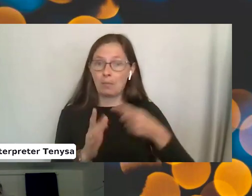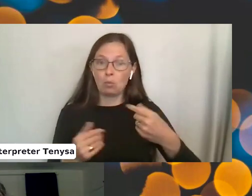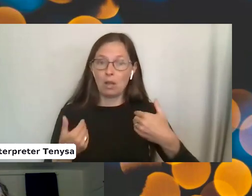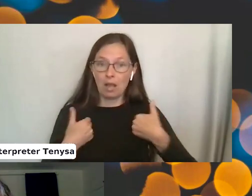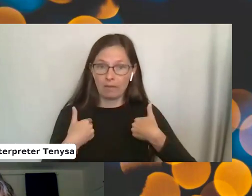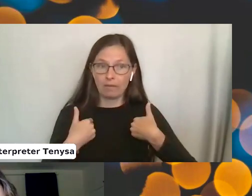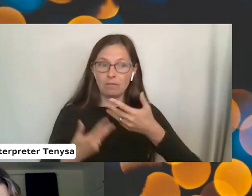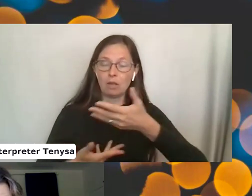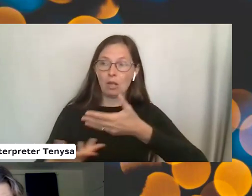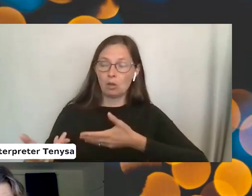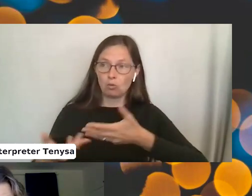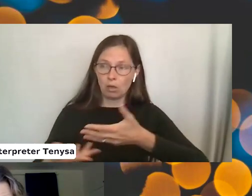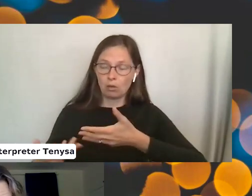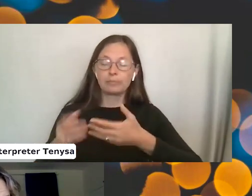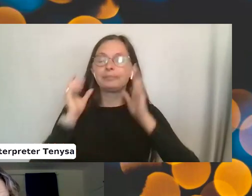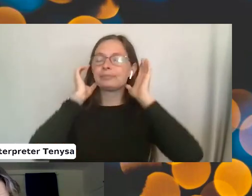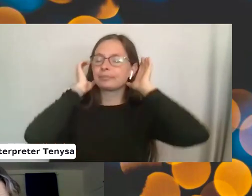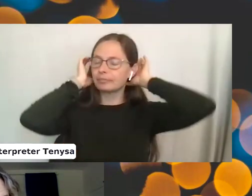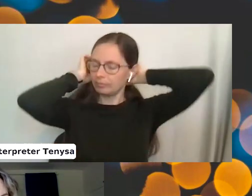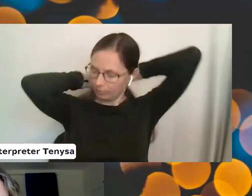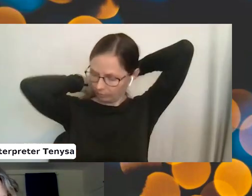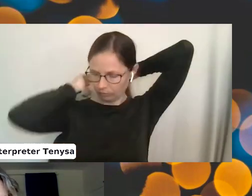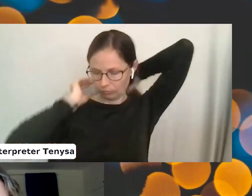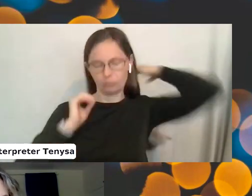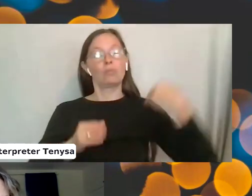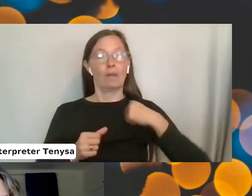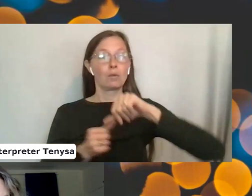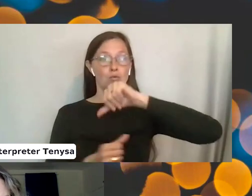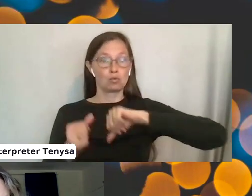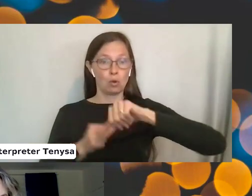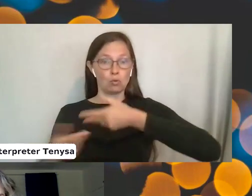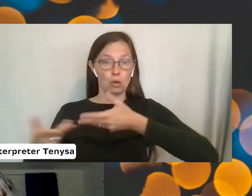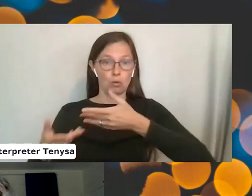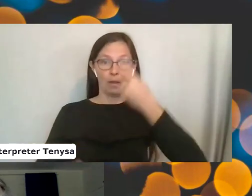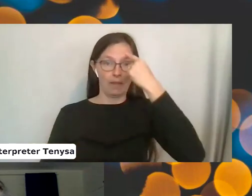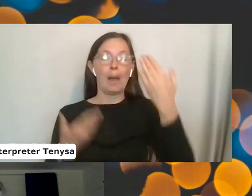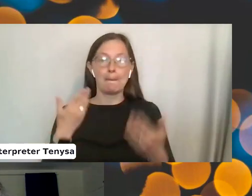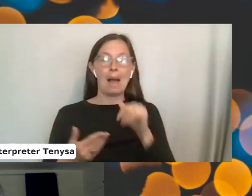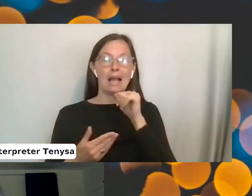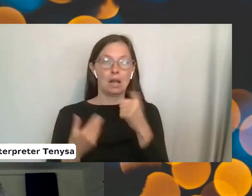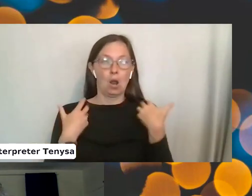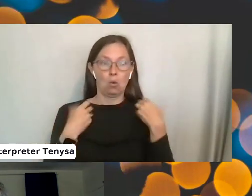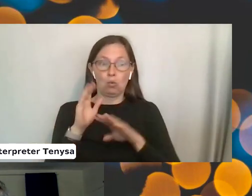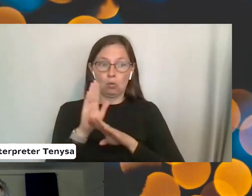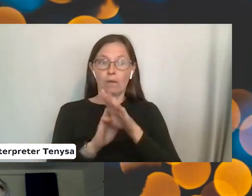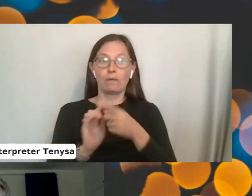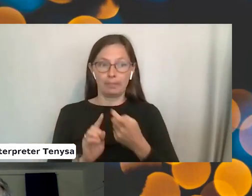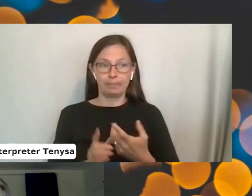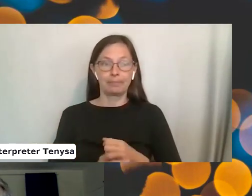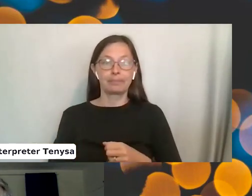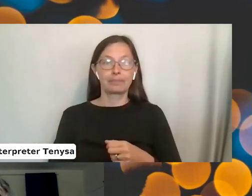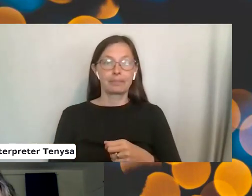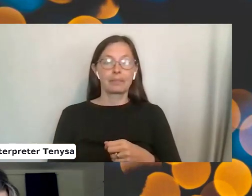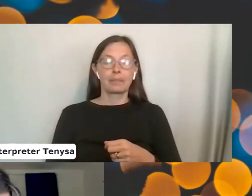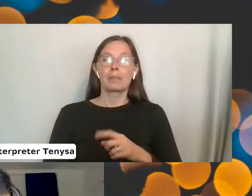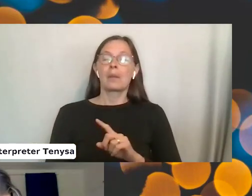interaction that you think, sometimes you have a social interaction you think you might not recover from. But